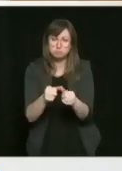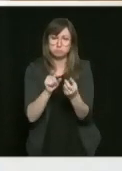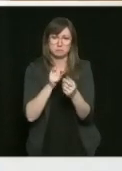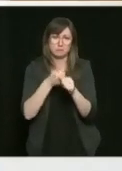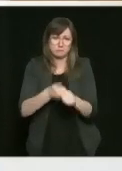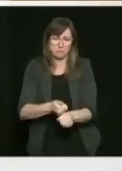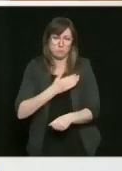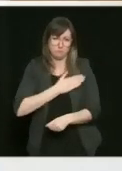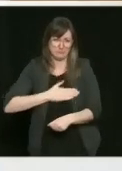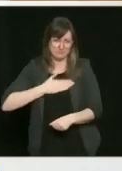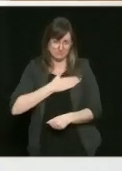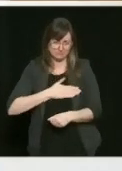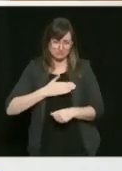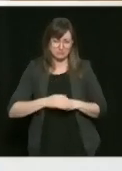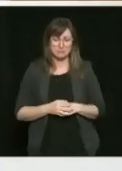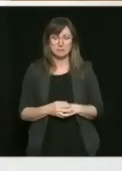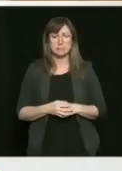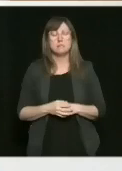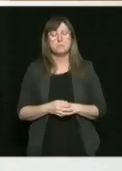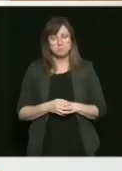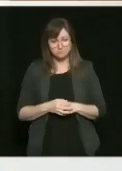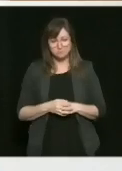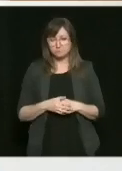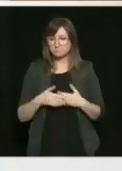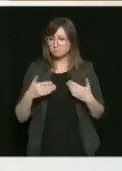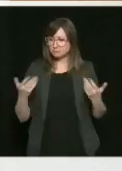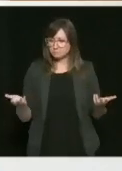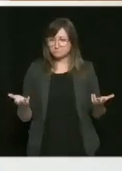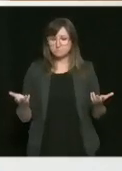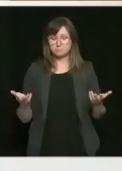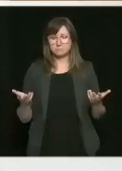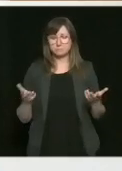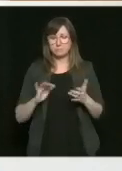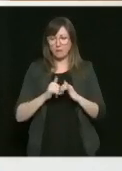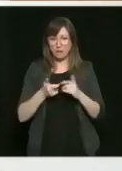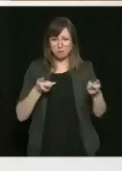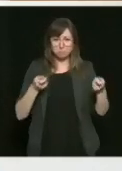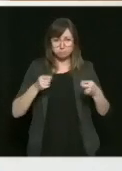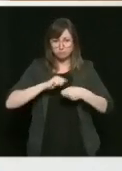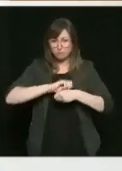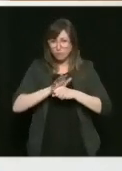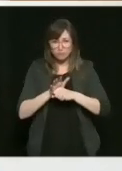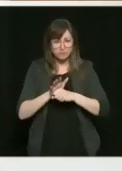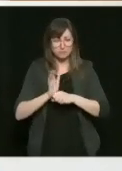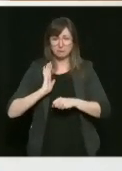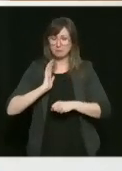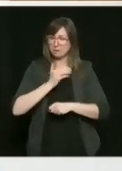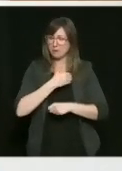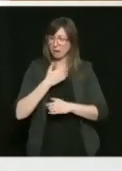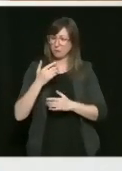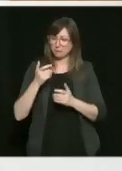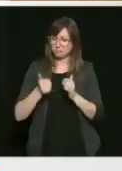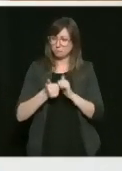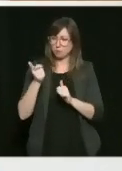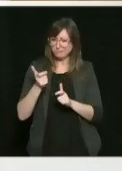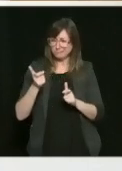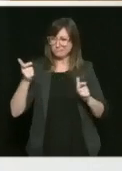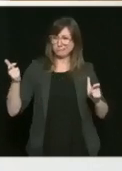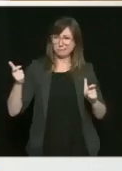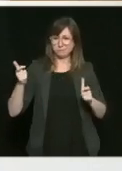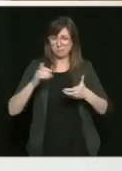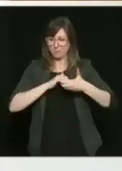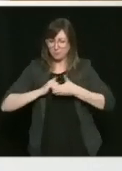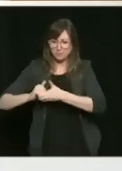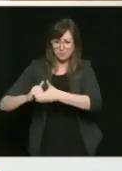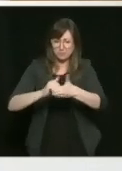others. The response to the COVID-19 pandemic is the biggest collective effort of our